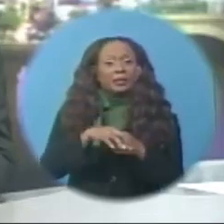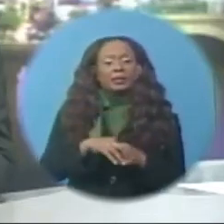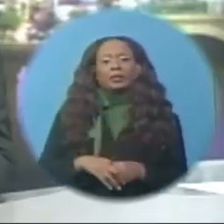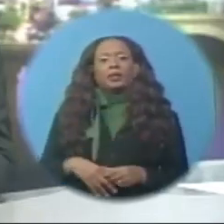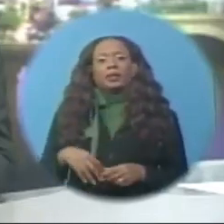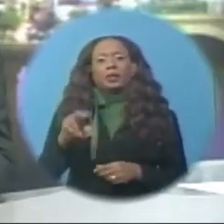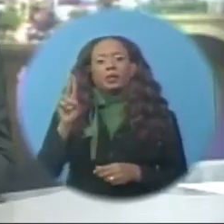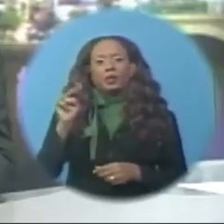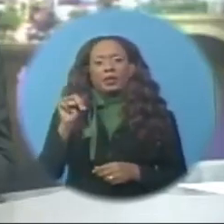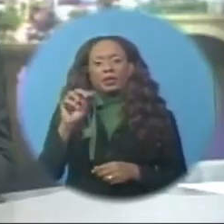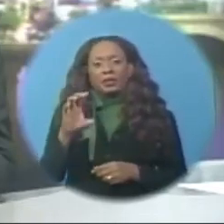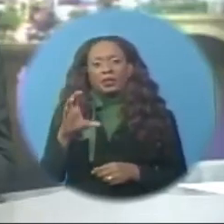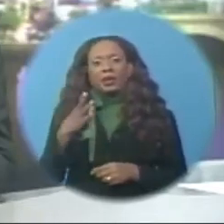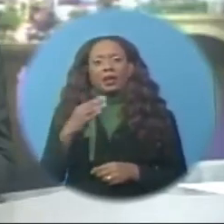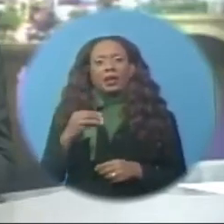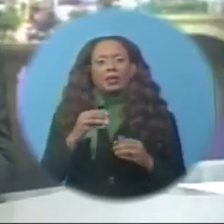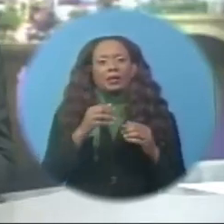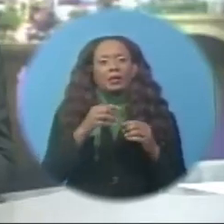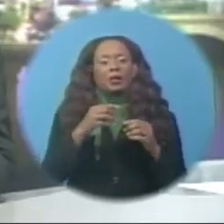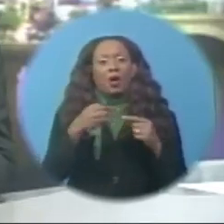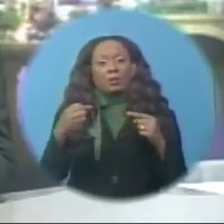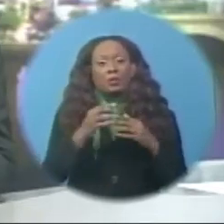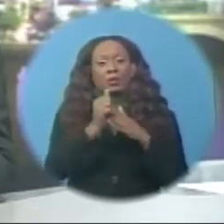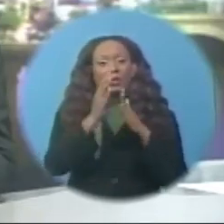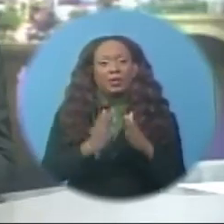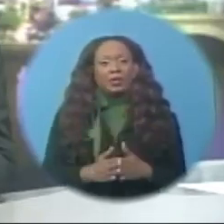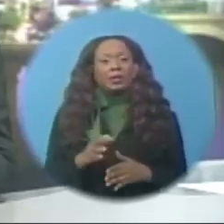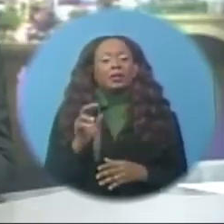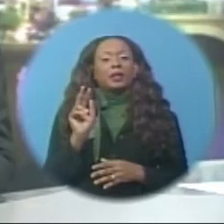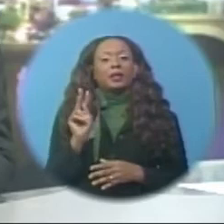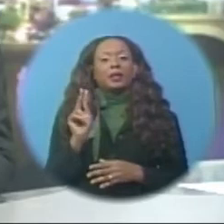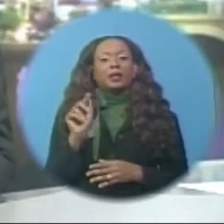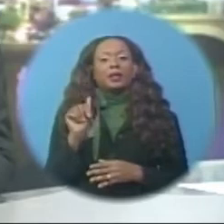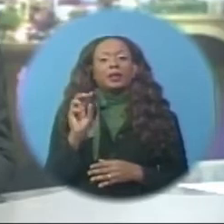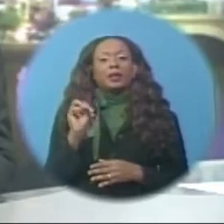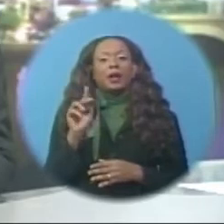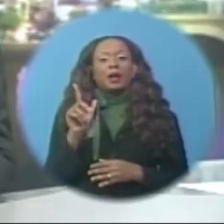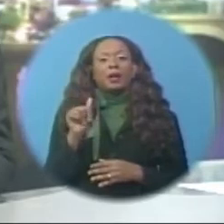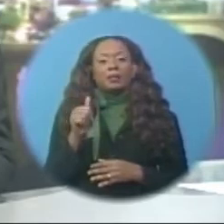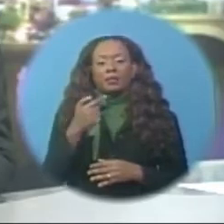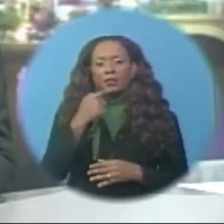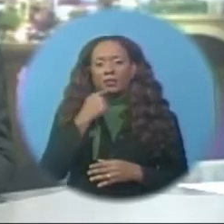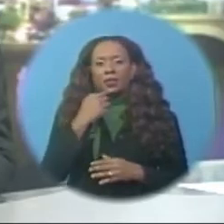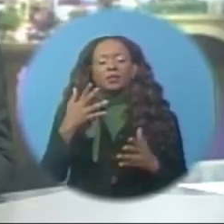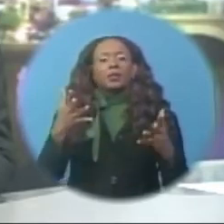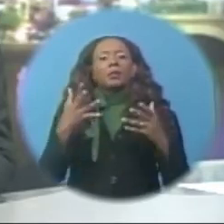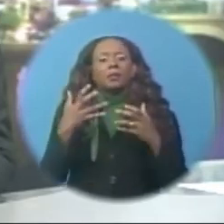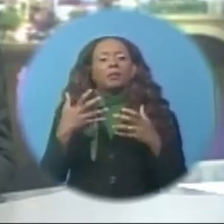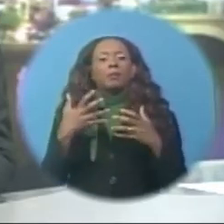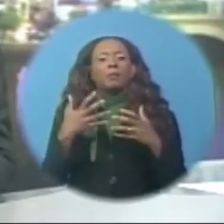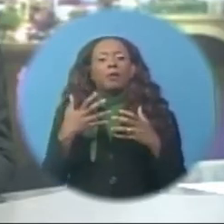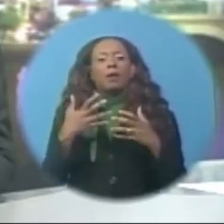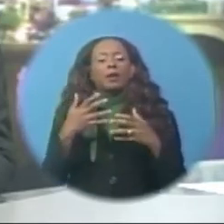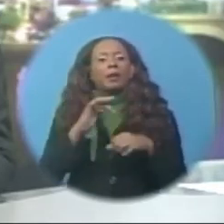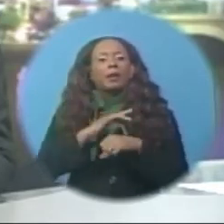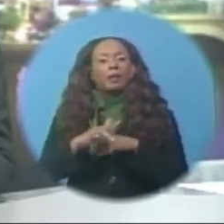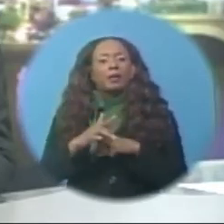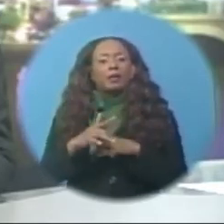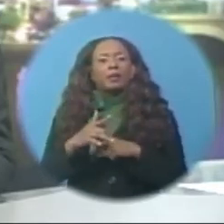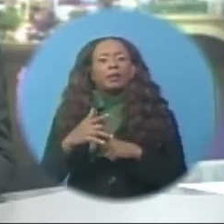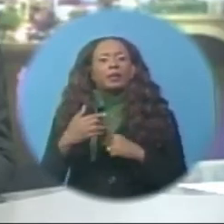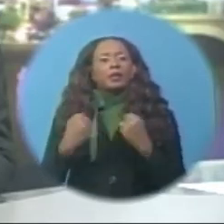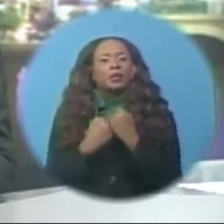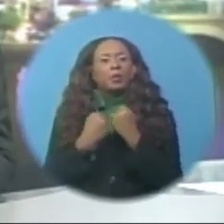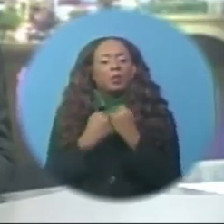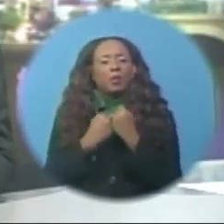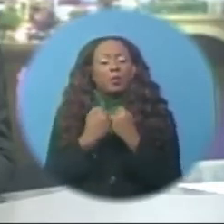opposition leader Kamla Prasad Bisesar, who has indicated that she is seeking an early vote of confidence from party supporters 1 year ahead of the